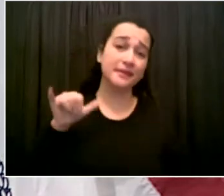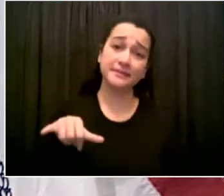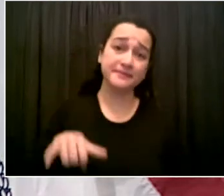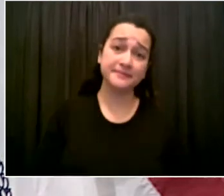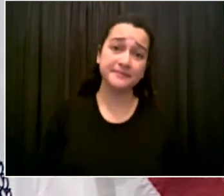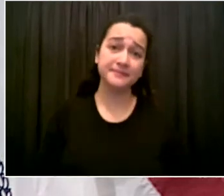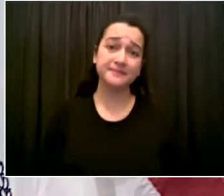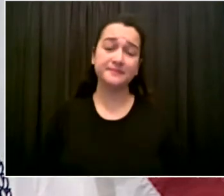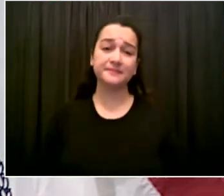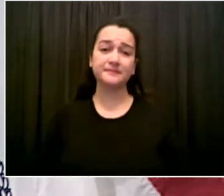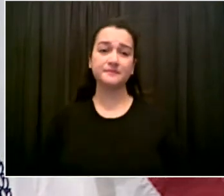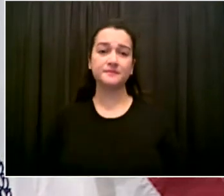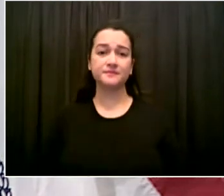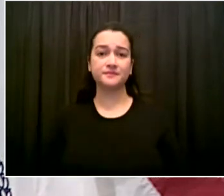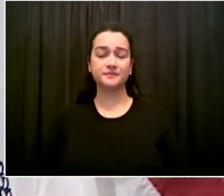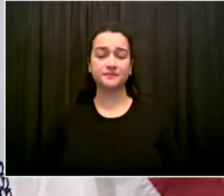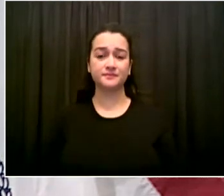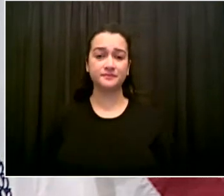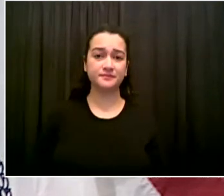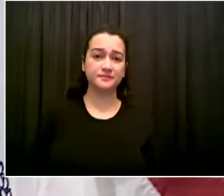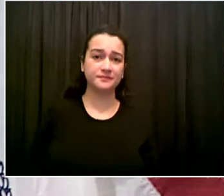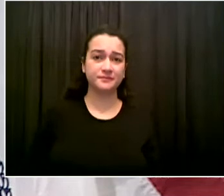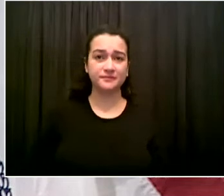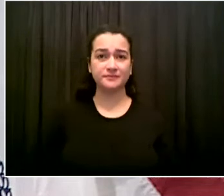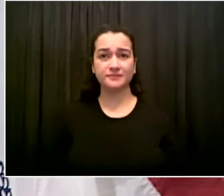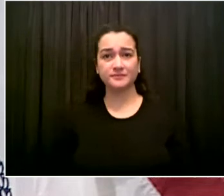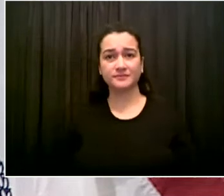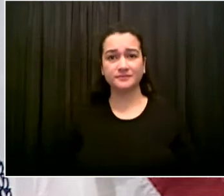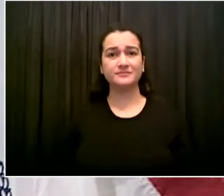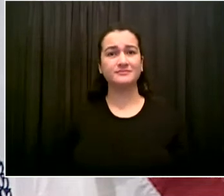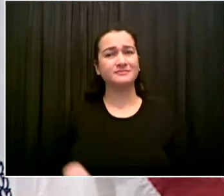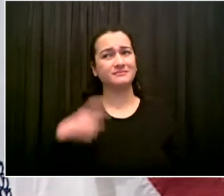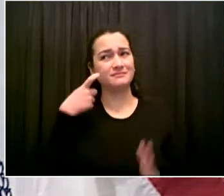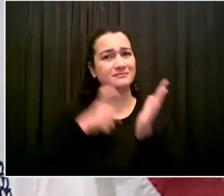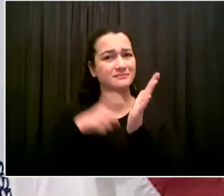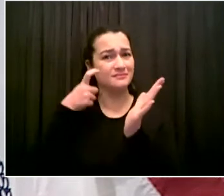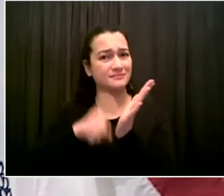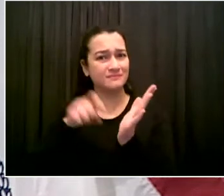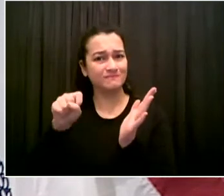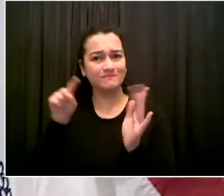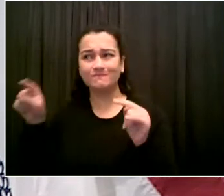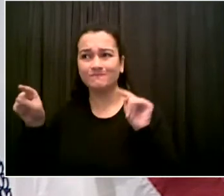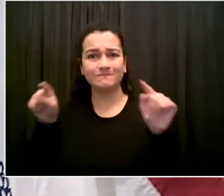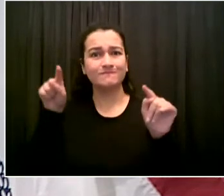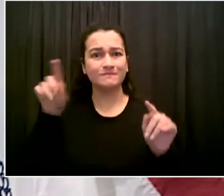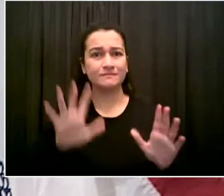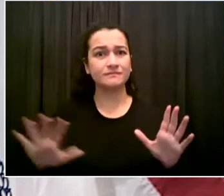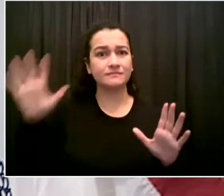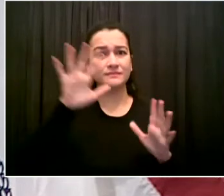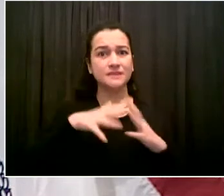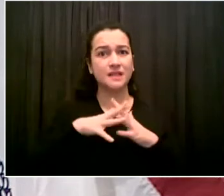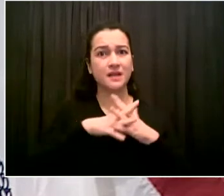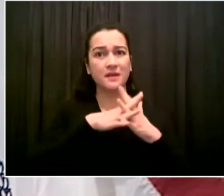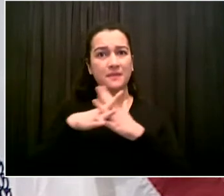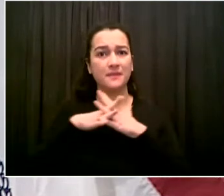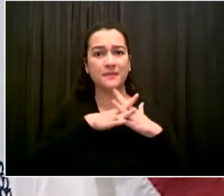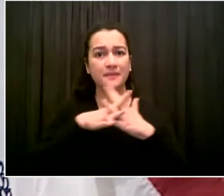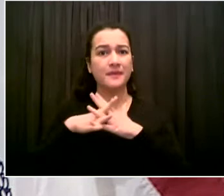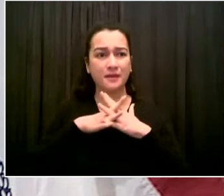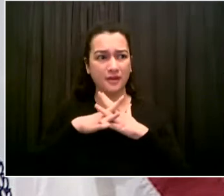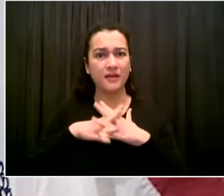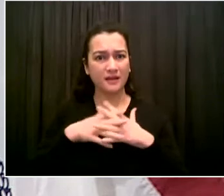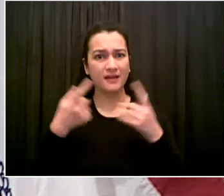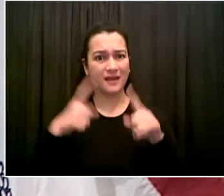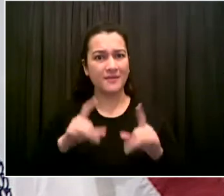our Asian American communities. And so there is today a major deployment of NYPD